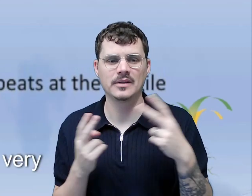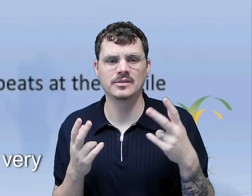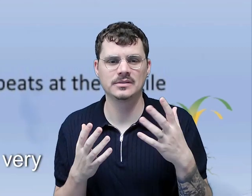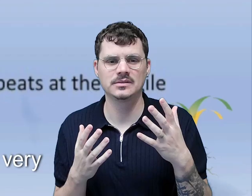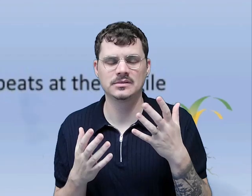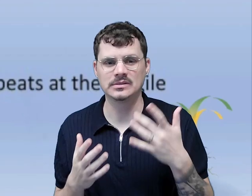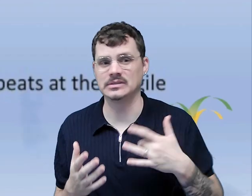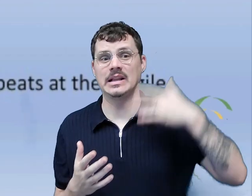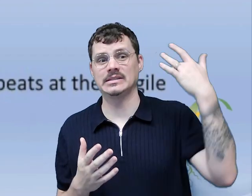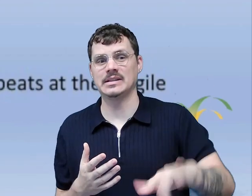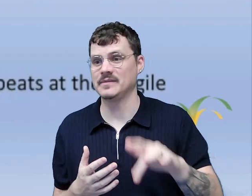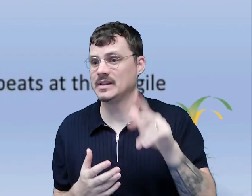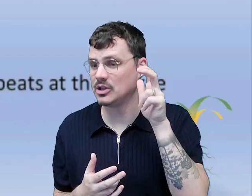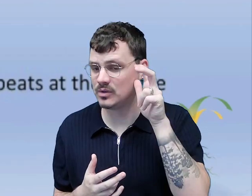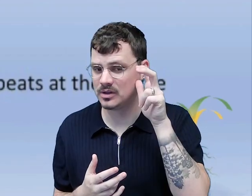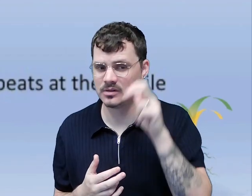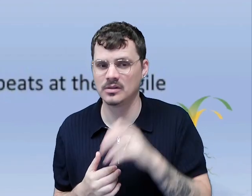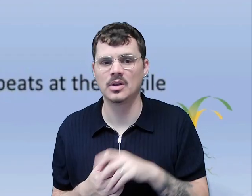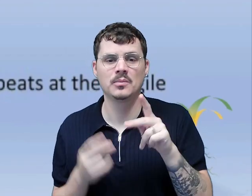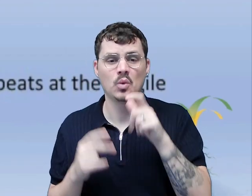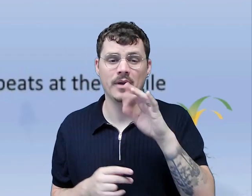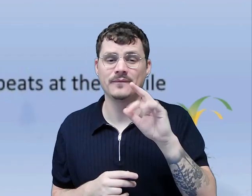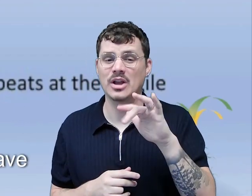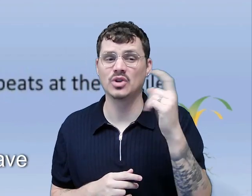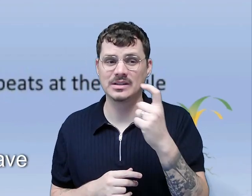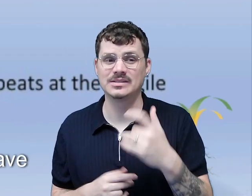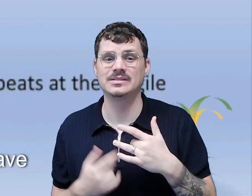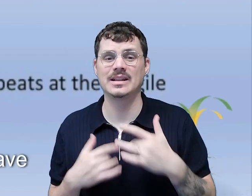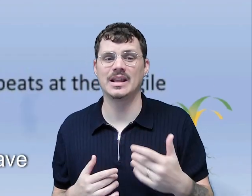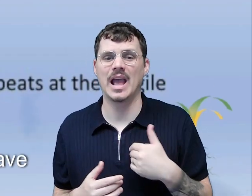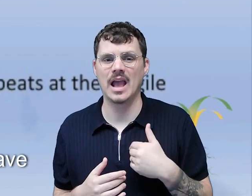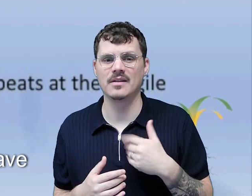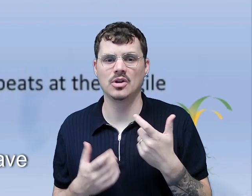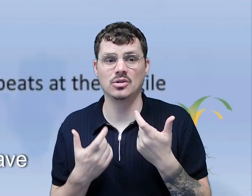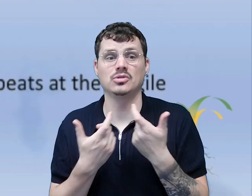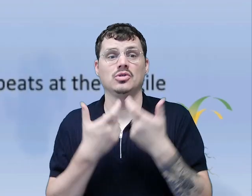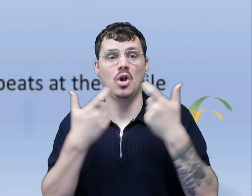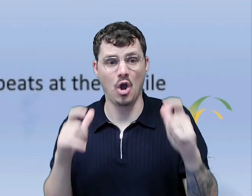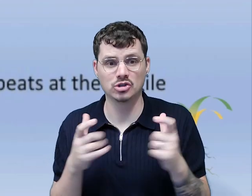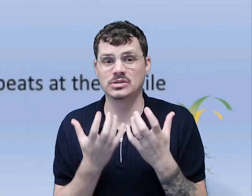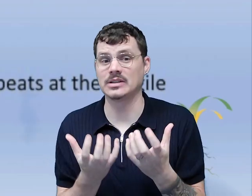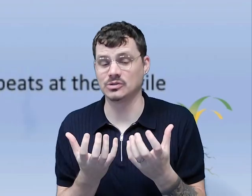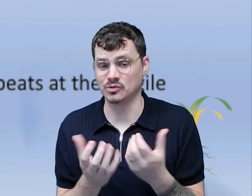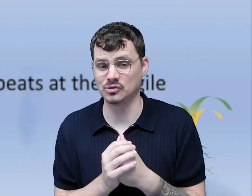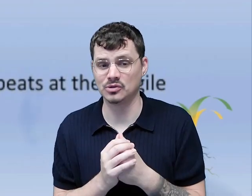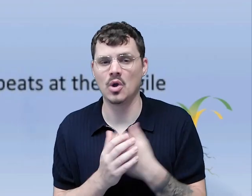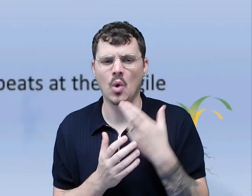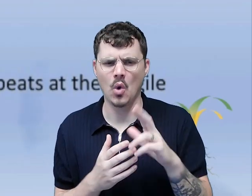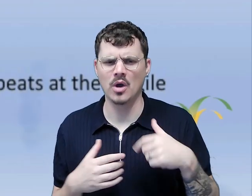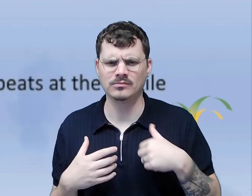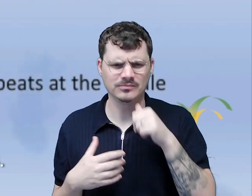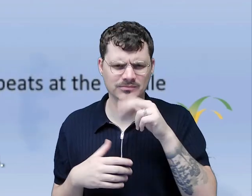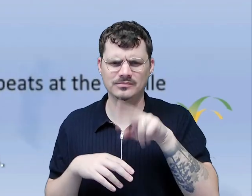often have very extra sensitive hearing. People with Fragile X tend to have especially large